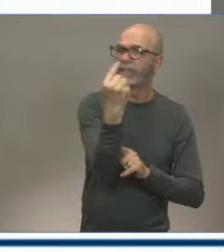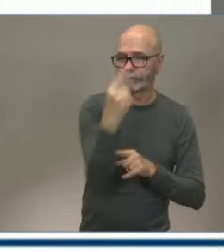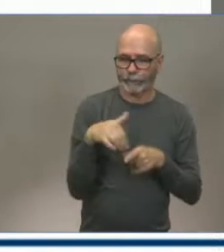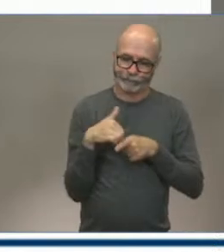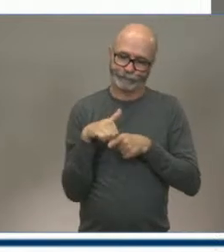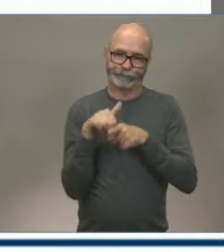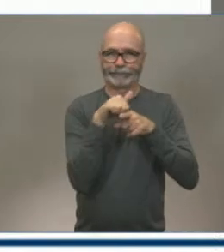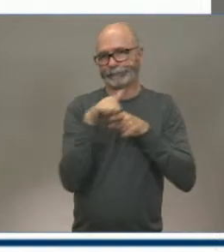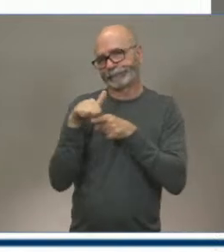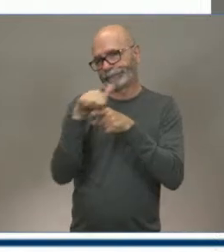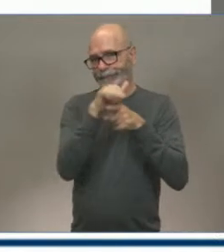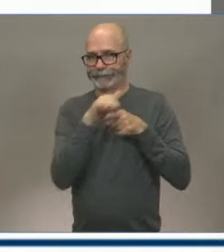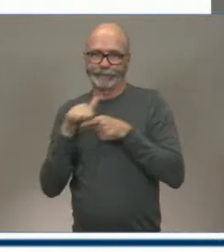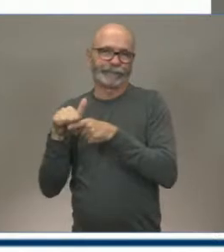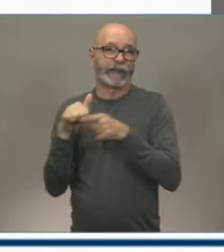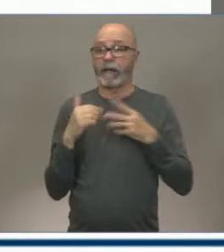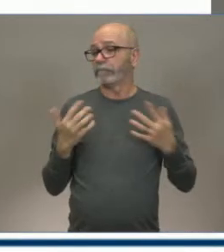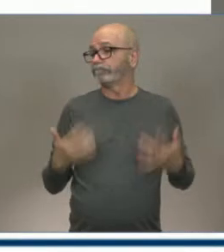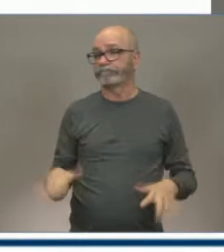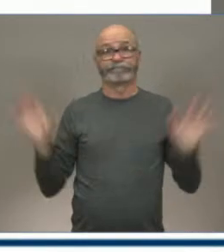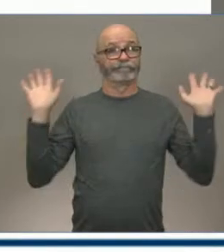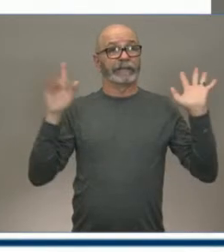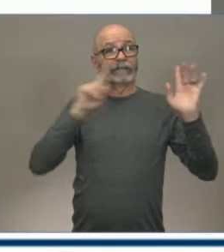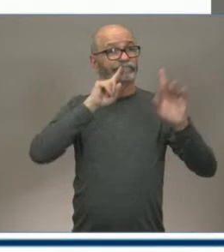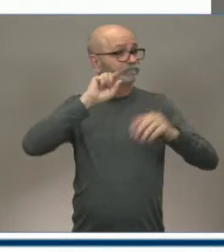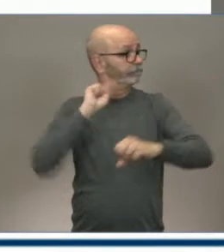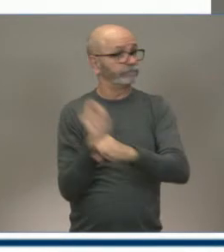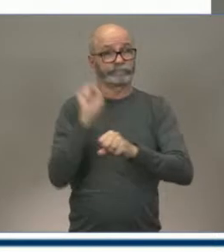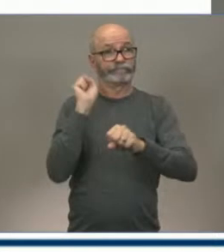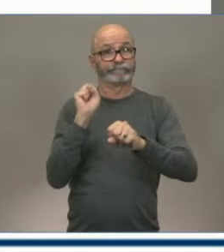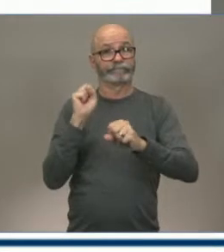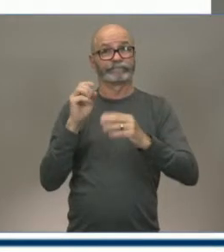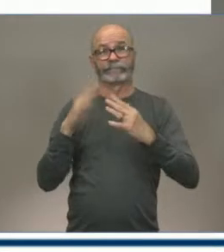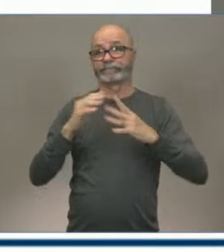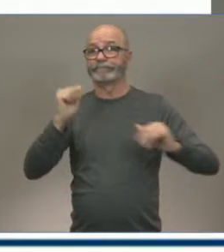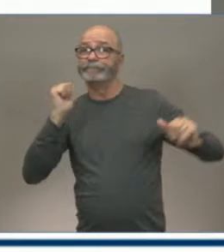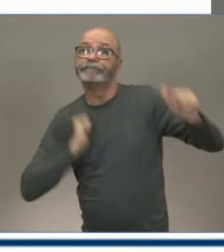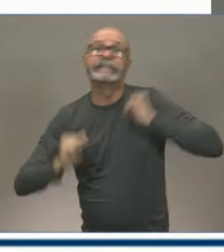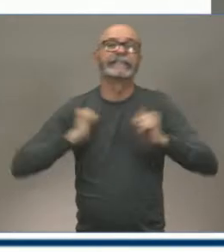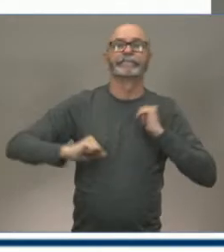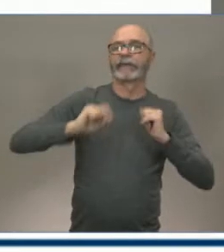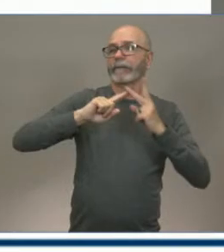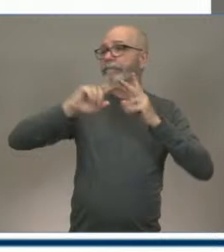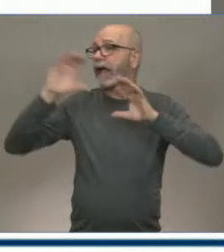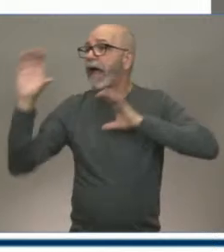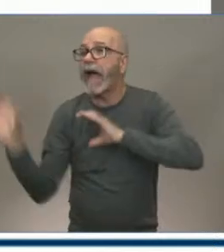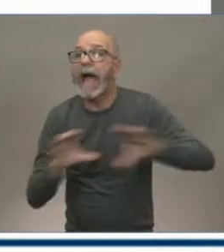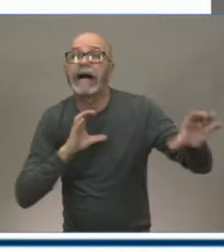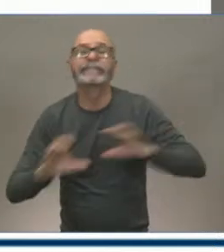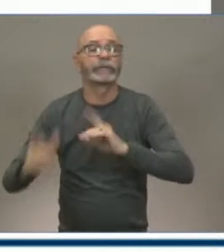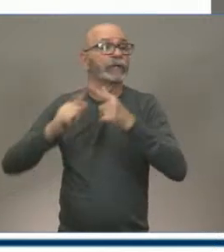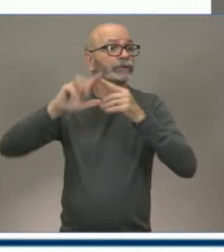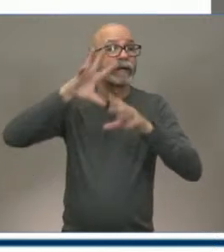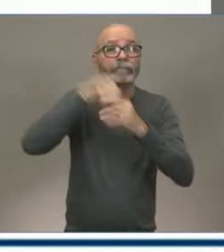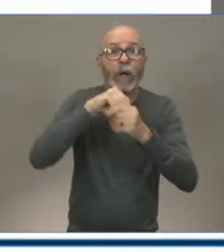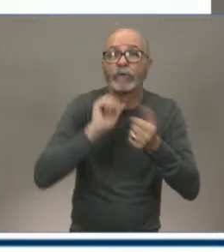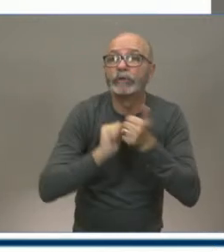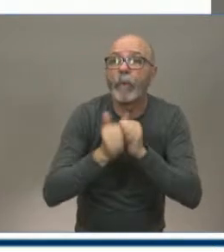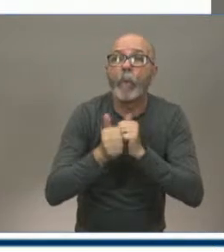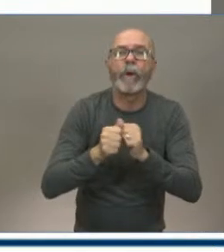won't be resuming sports or any kind of arts activities that involve connection between schools.